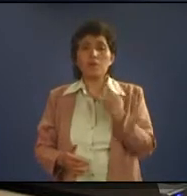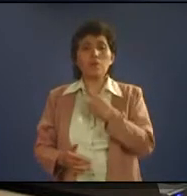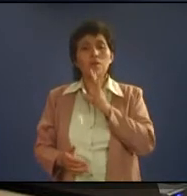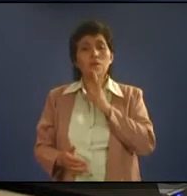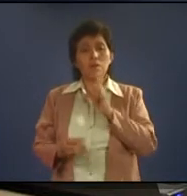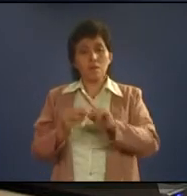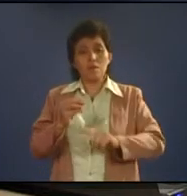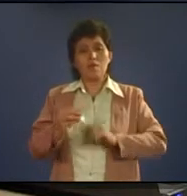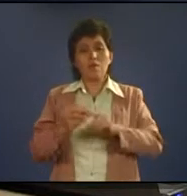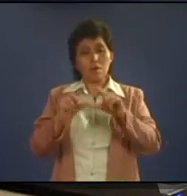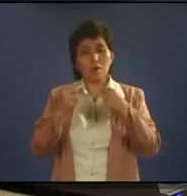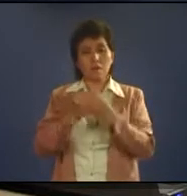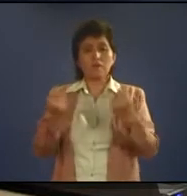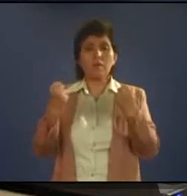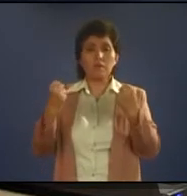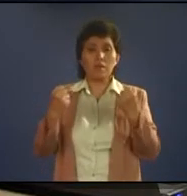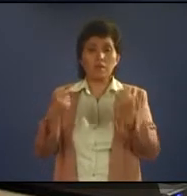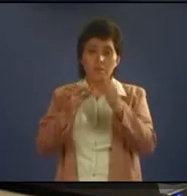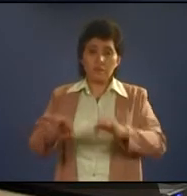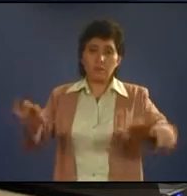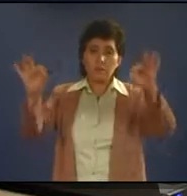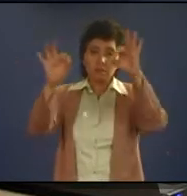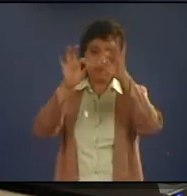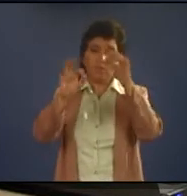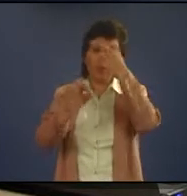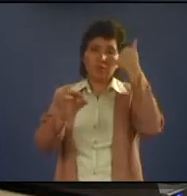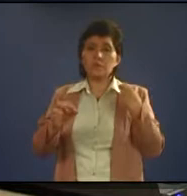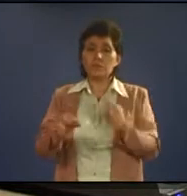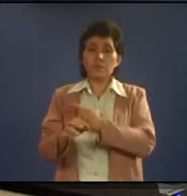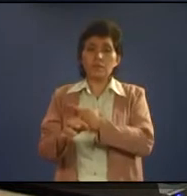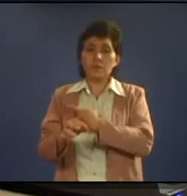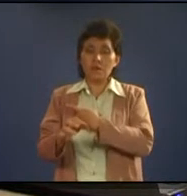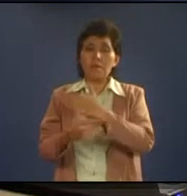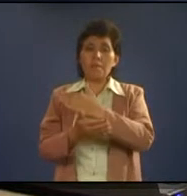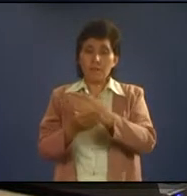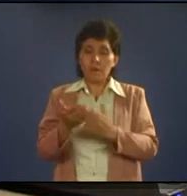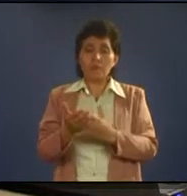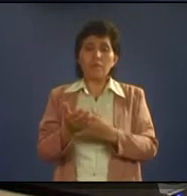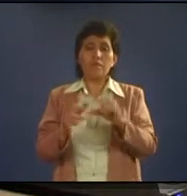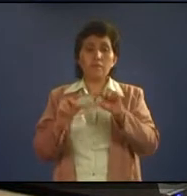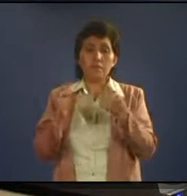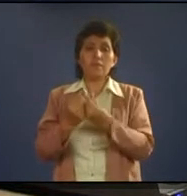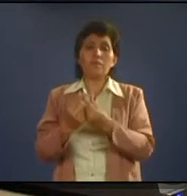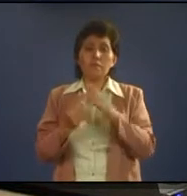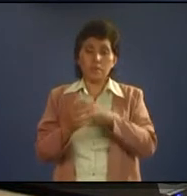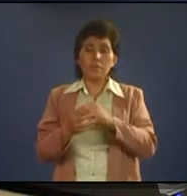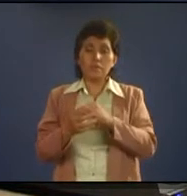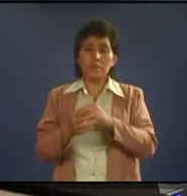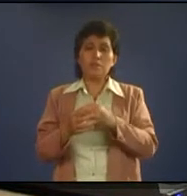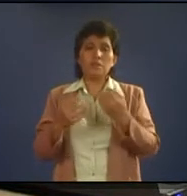is important. We are part of the group, and that it does affect us as an individual. Okay,